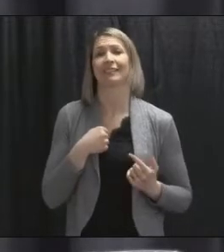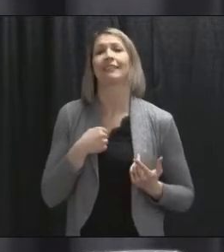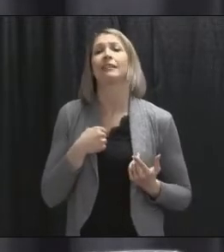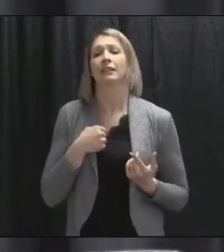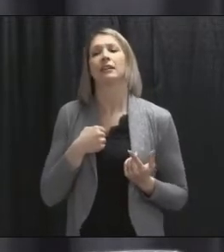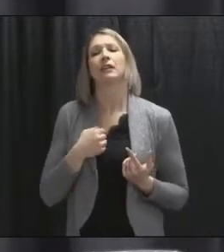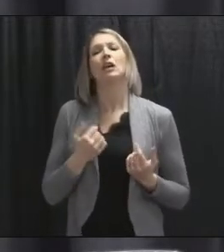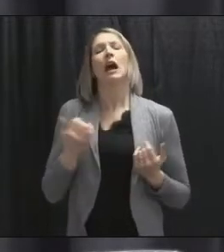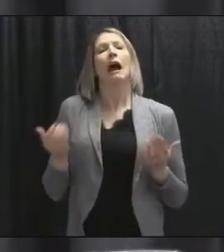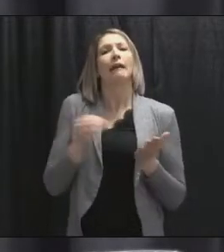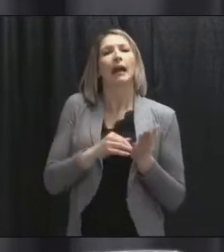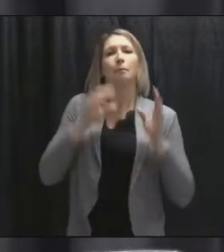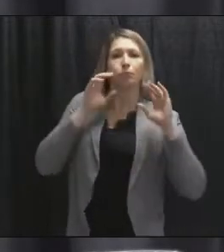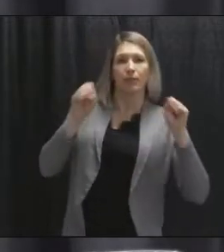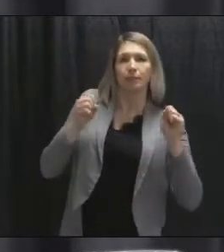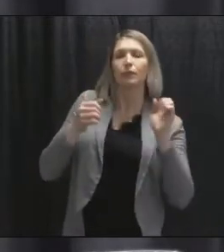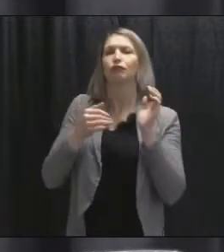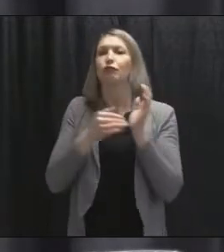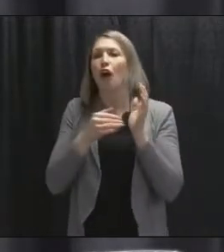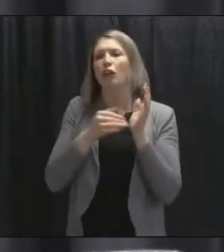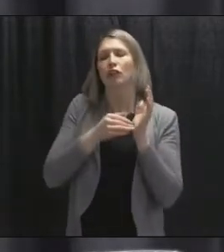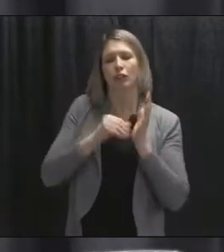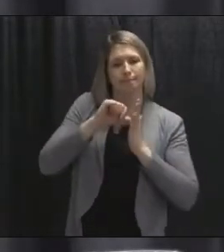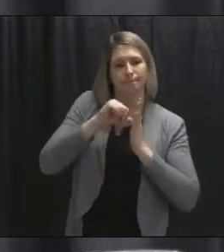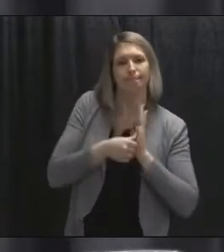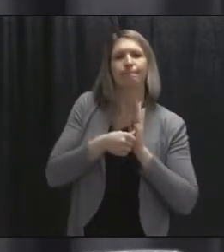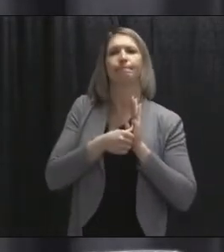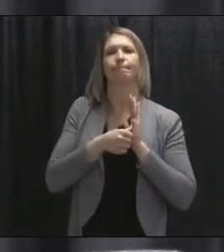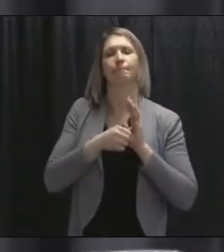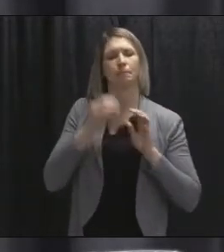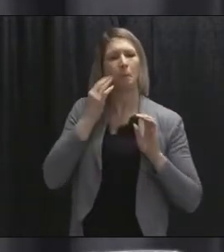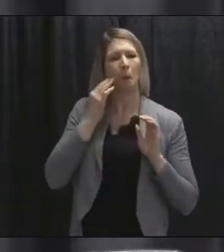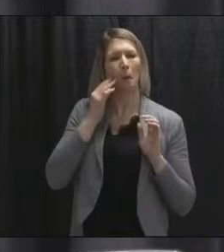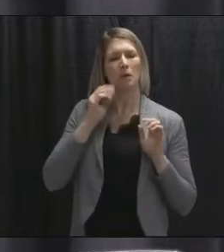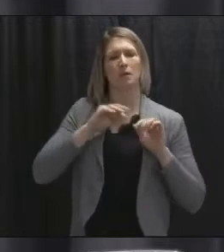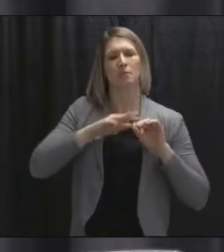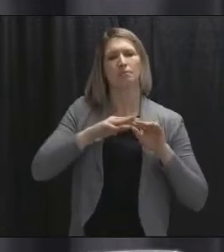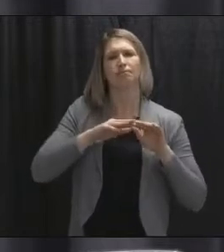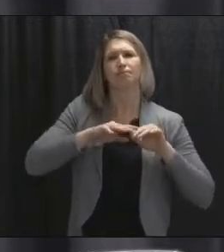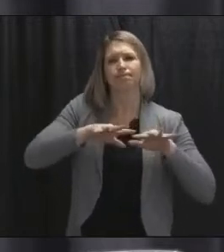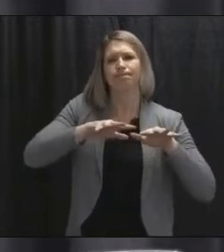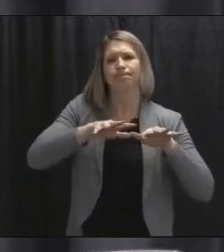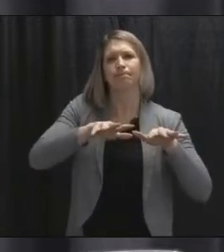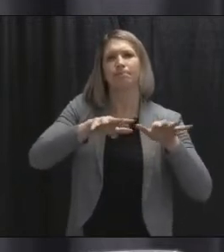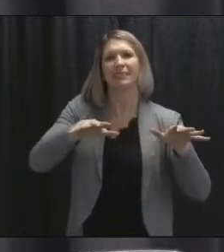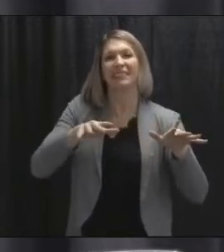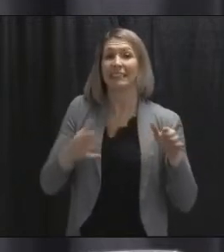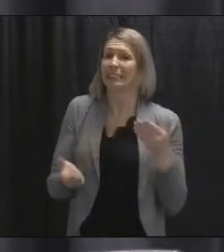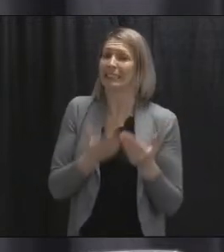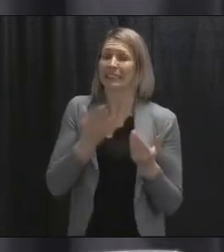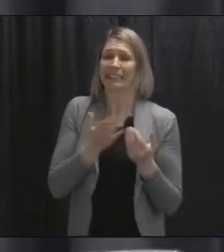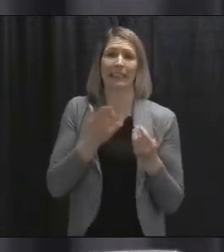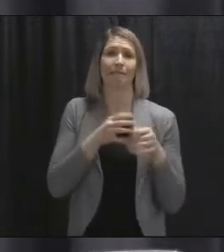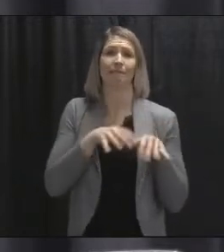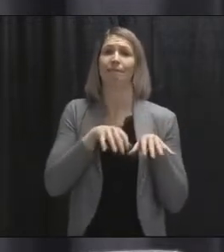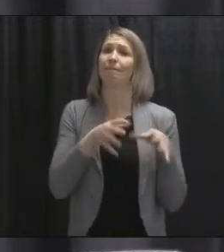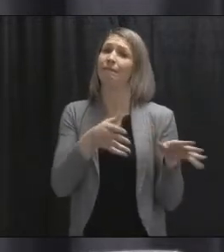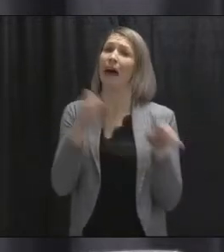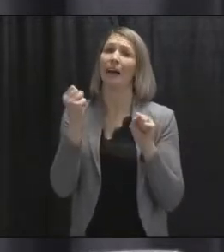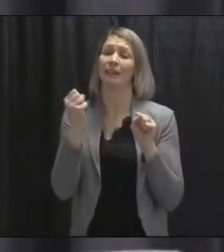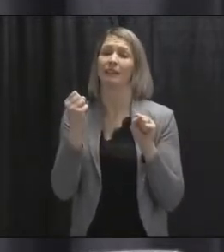pandemic and recommendations and orders of the day, and you've seen these change. These change to follow the Public Health Agency